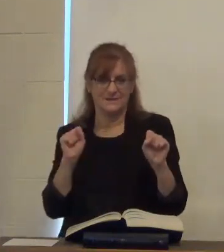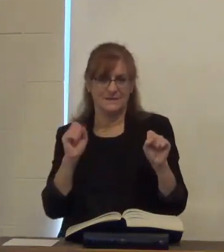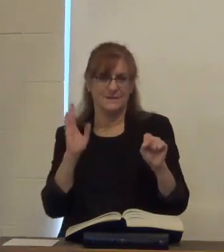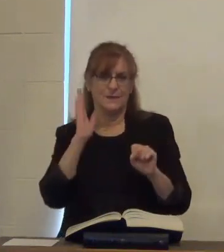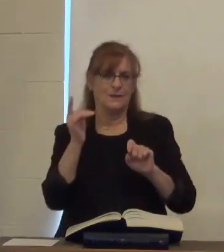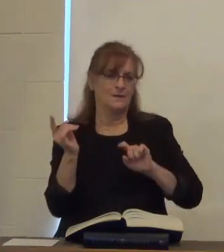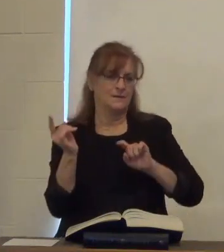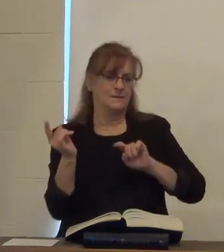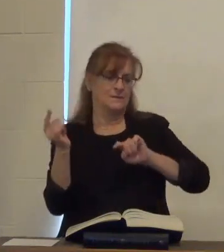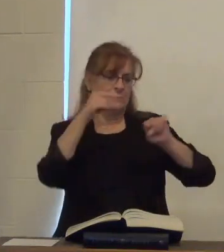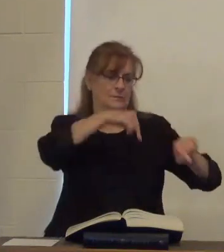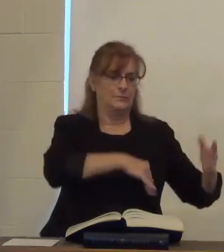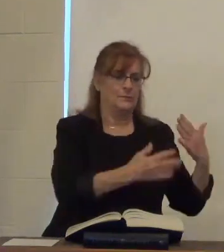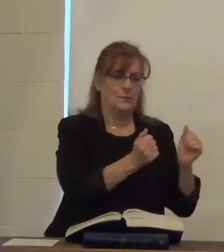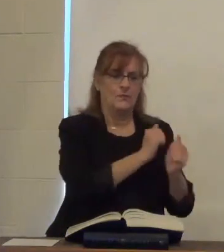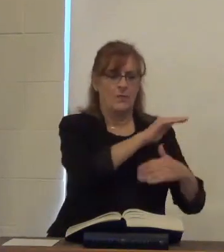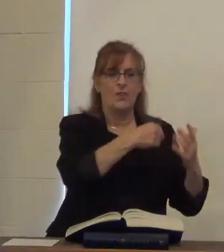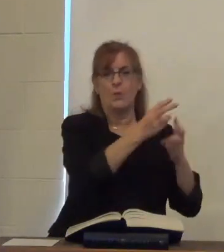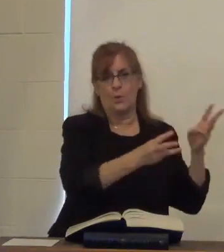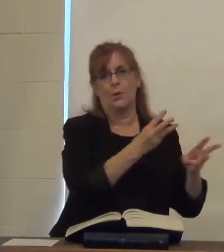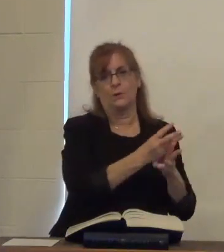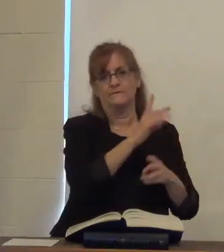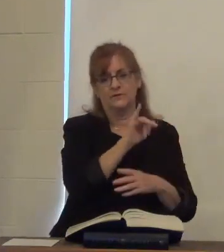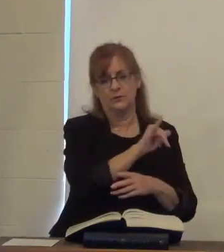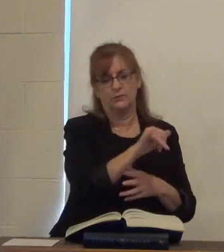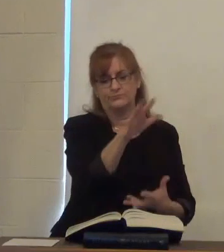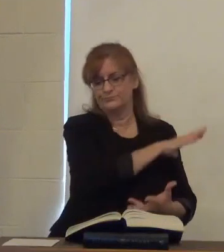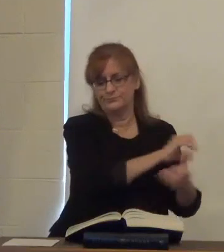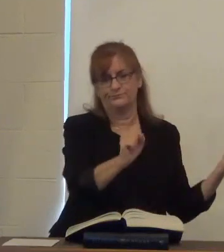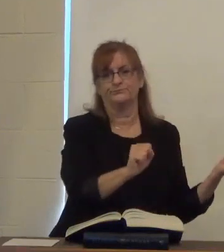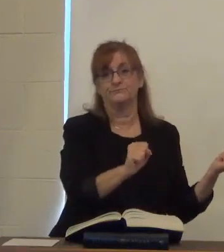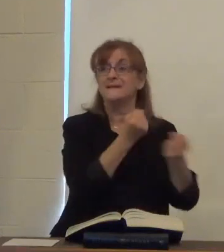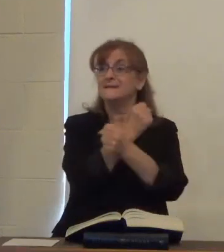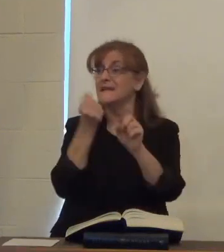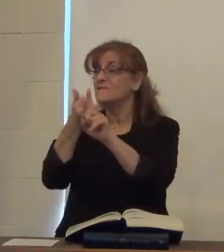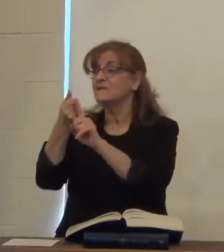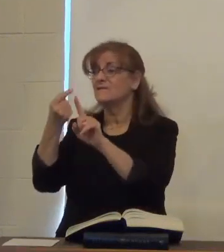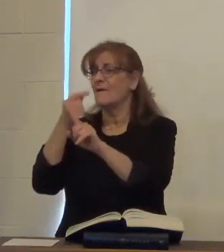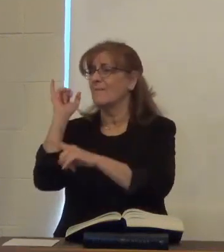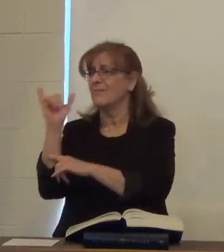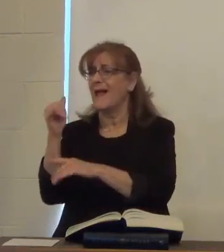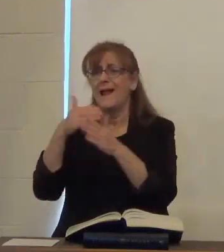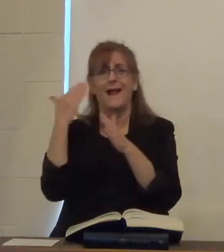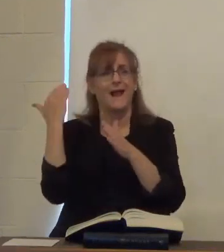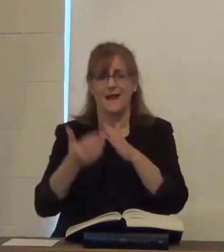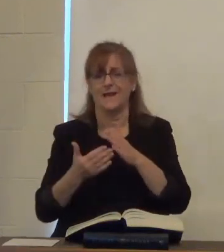down with the rest of the world to an eternal destruction. Save yourselves from that kind of an end.